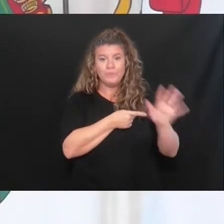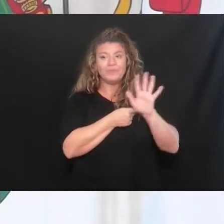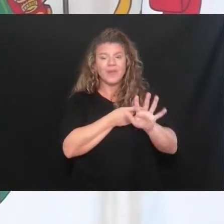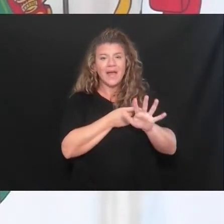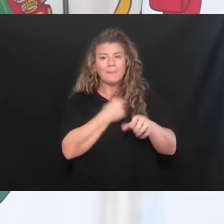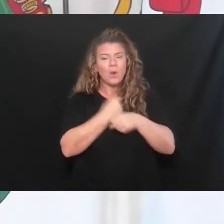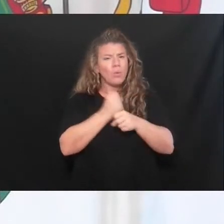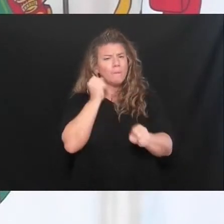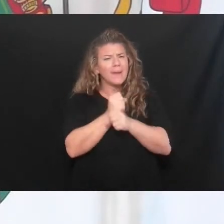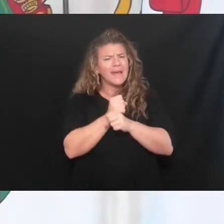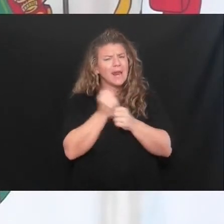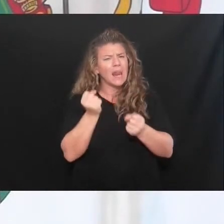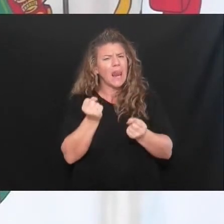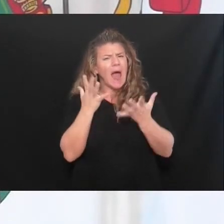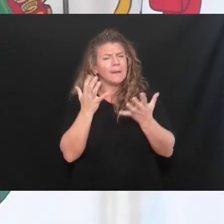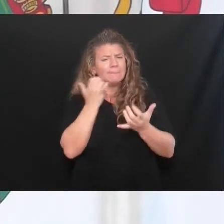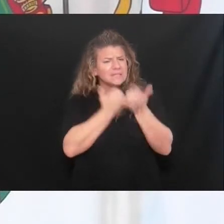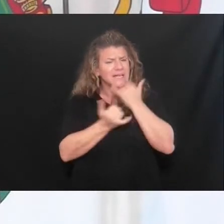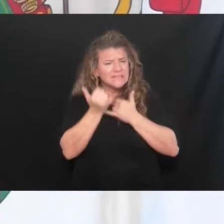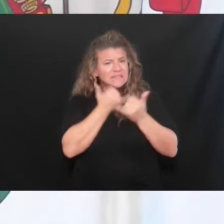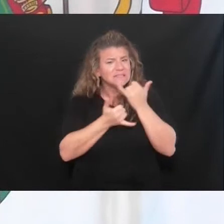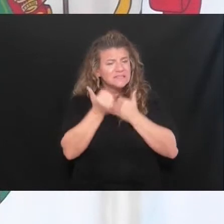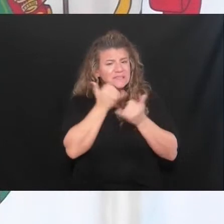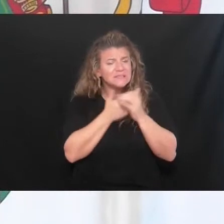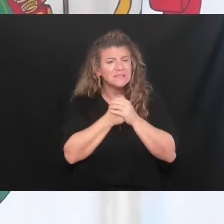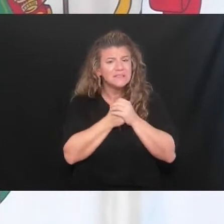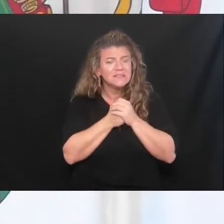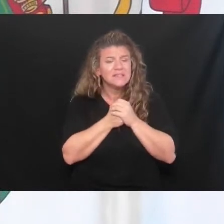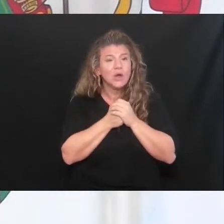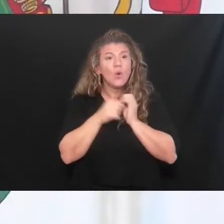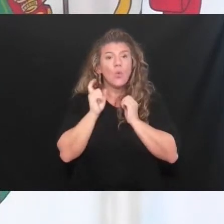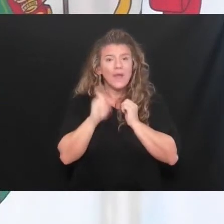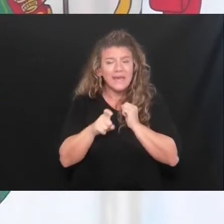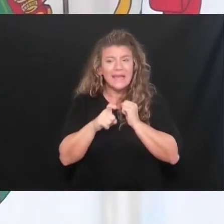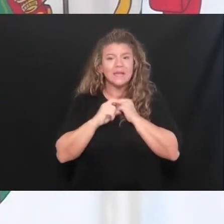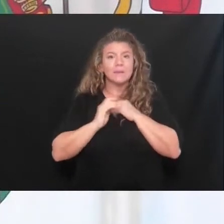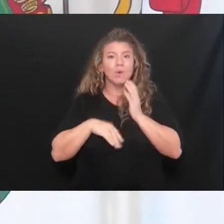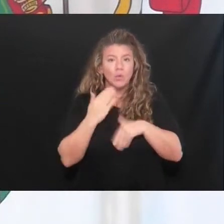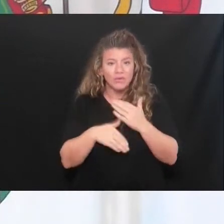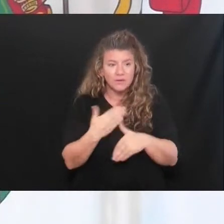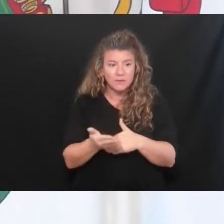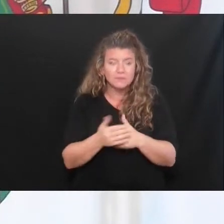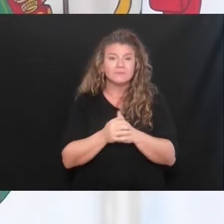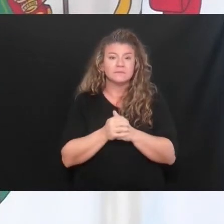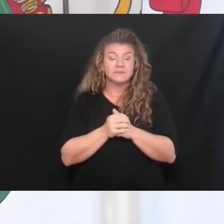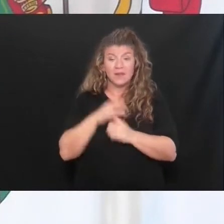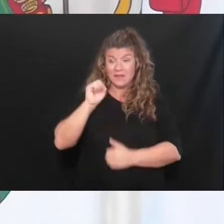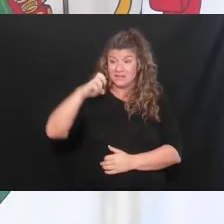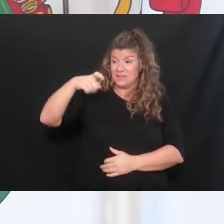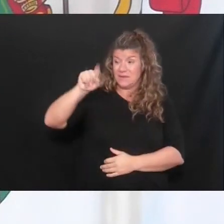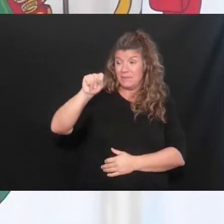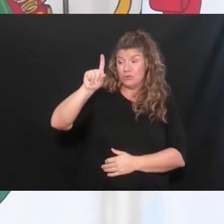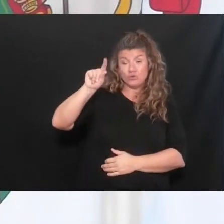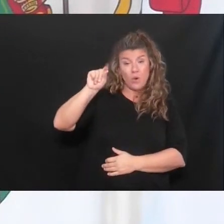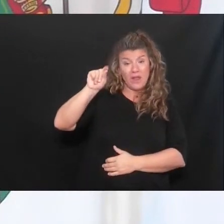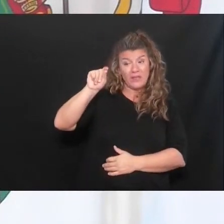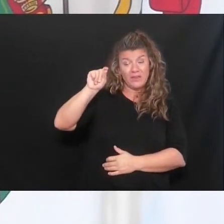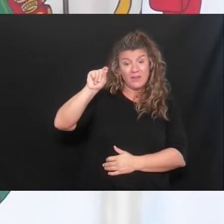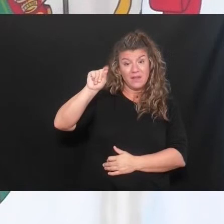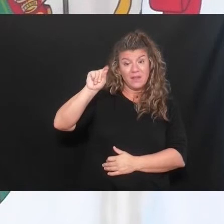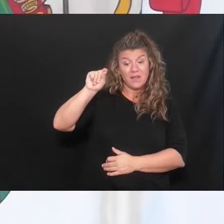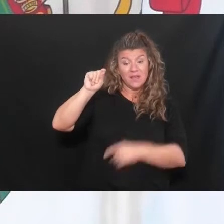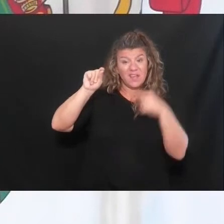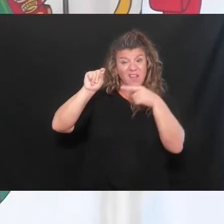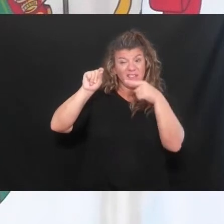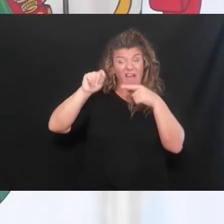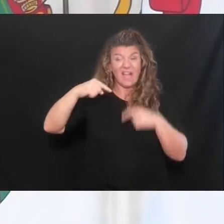making too many mistakes. We need to move. September the 20th,